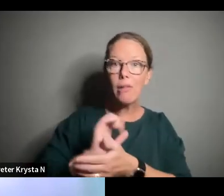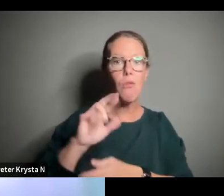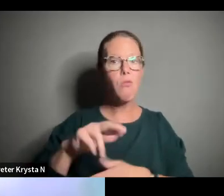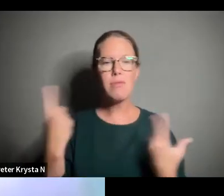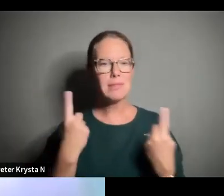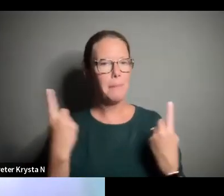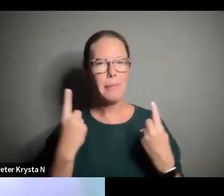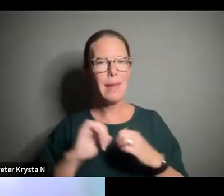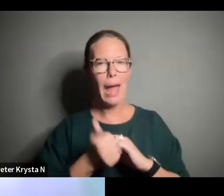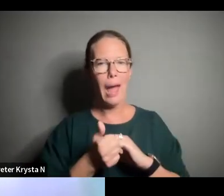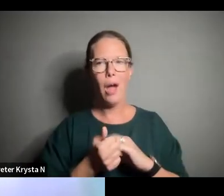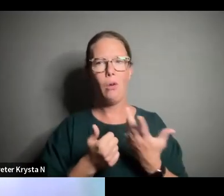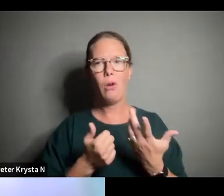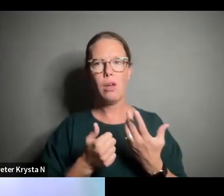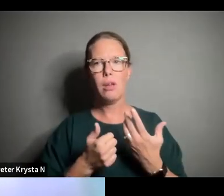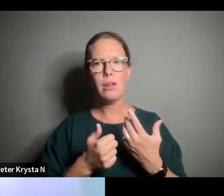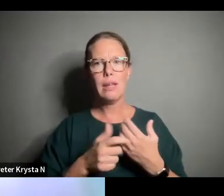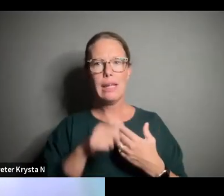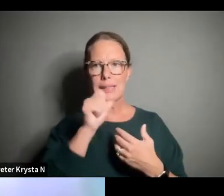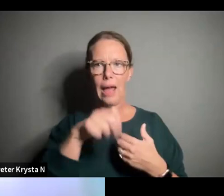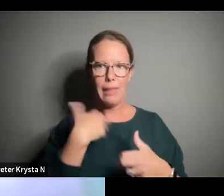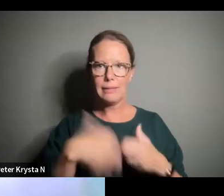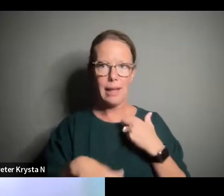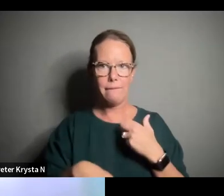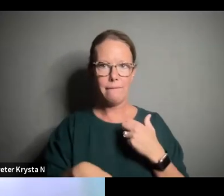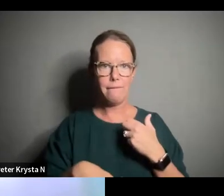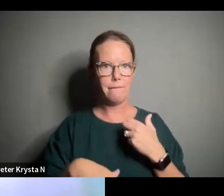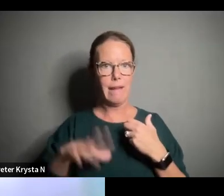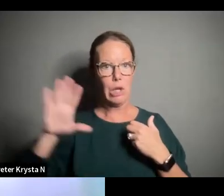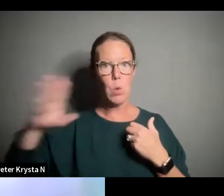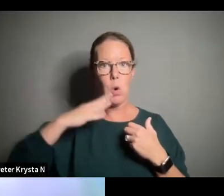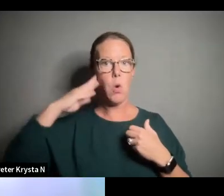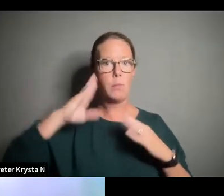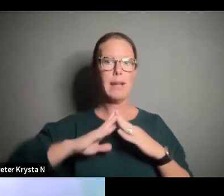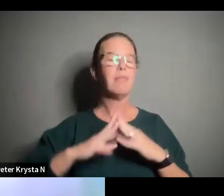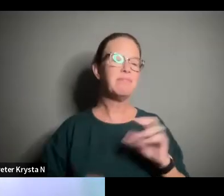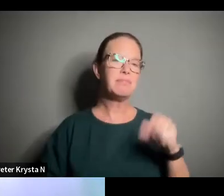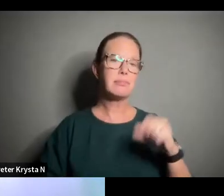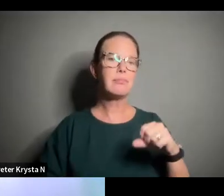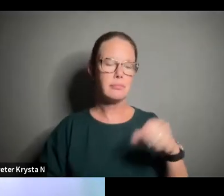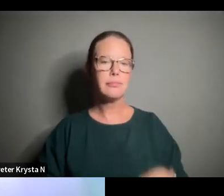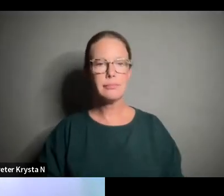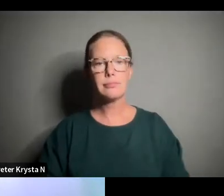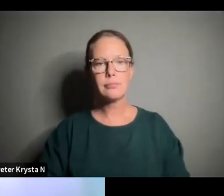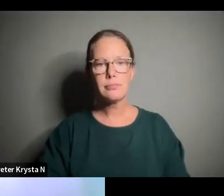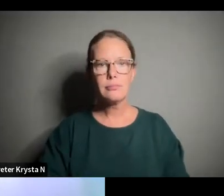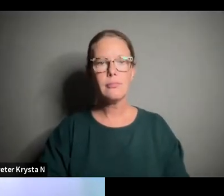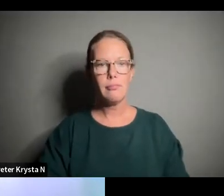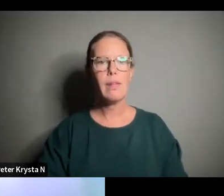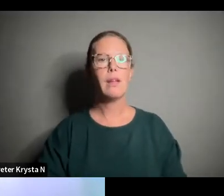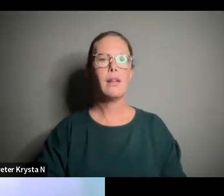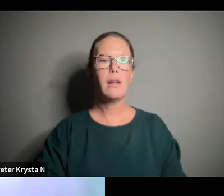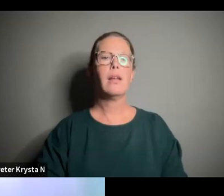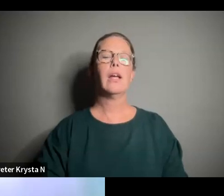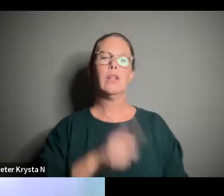So it's not that difficult to have it done right where you are. No, that's what I think. I think you brought this up. I think it's